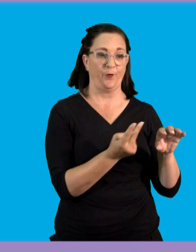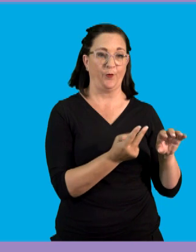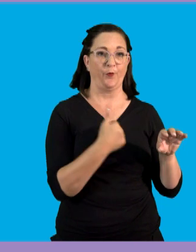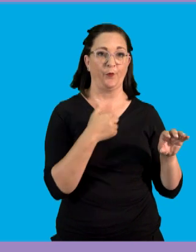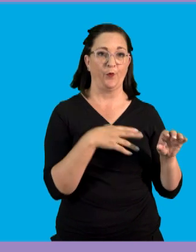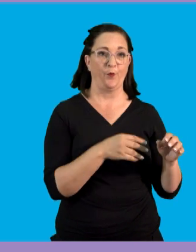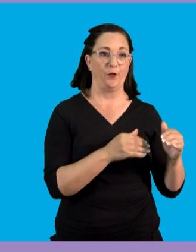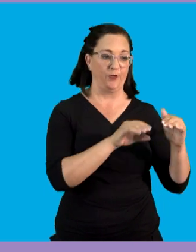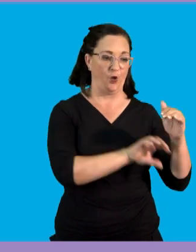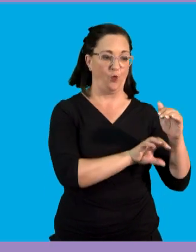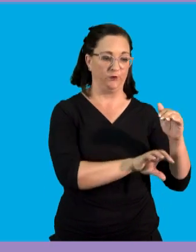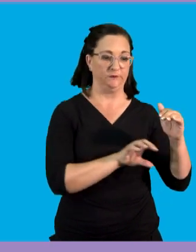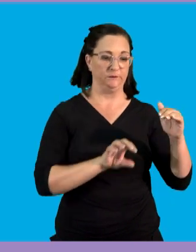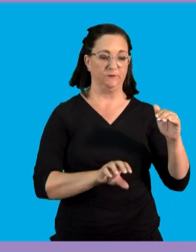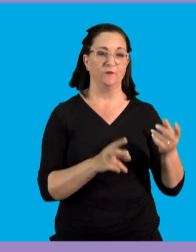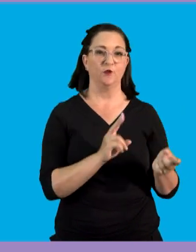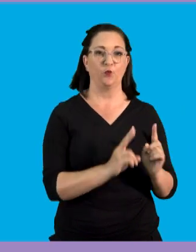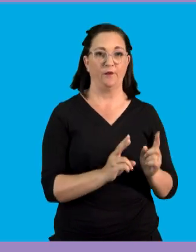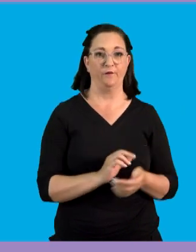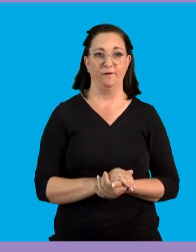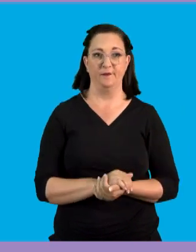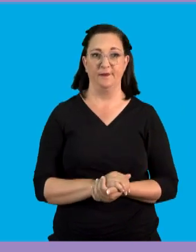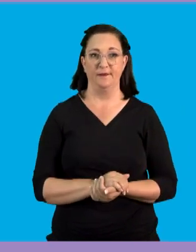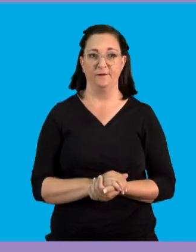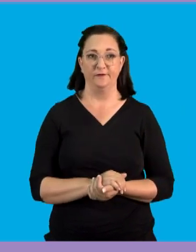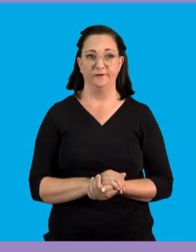have a denominator of 12.